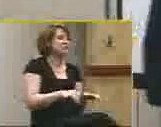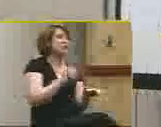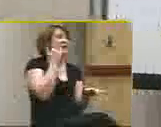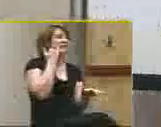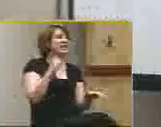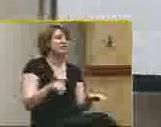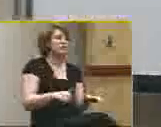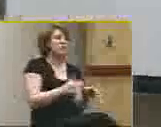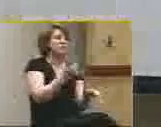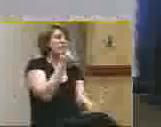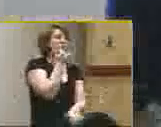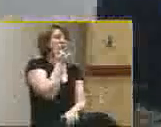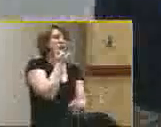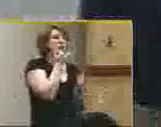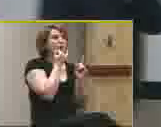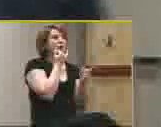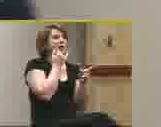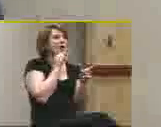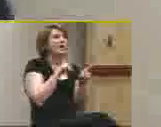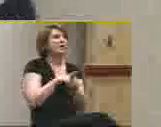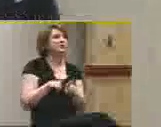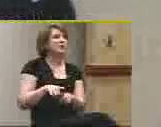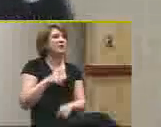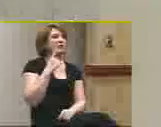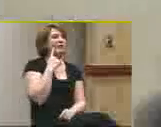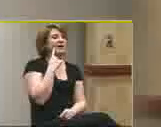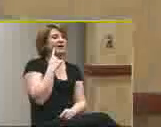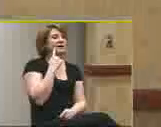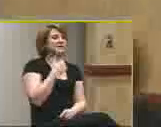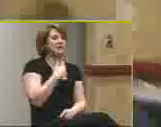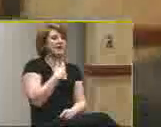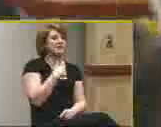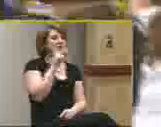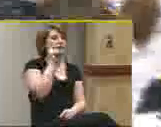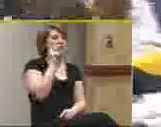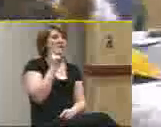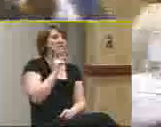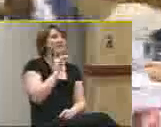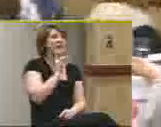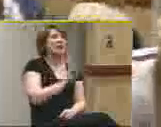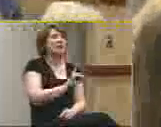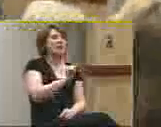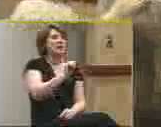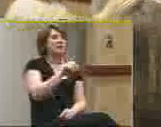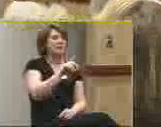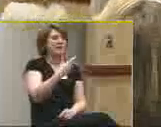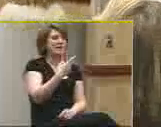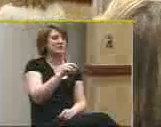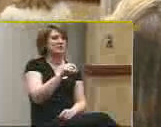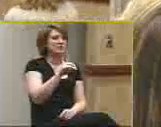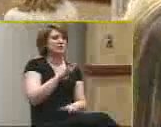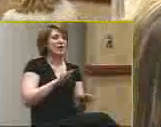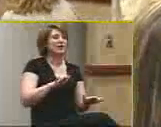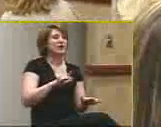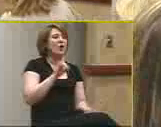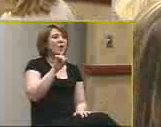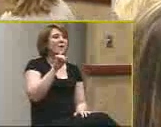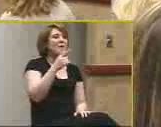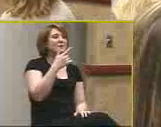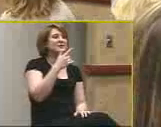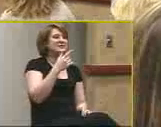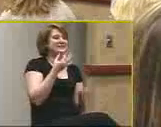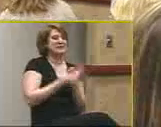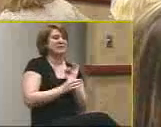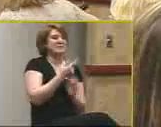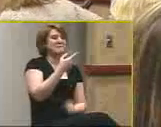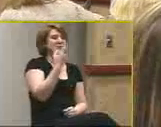wrong? I also think as a parent of an 8-year-old ADHD child, just because they're looking straight at you doesn't mean that they're listening